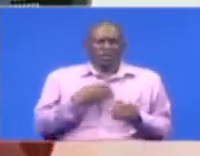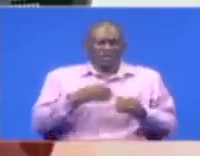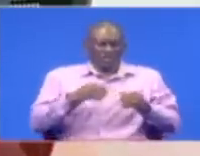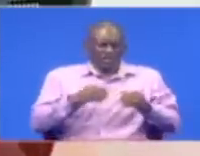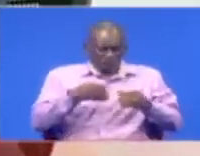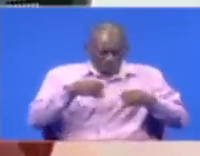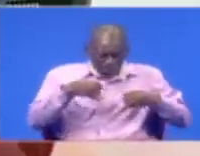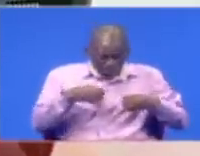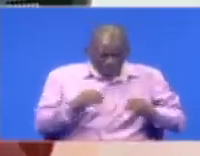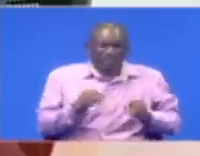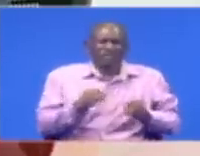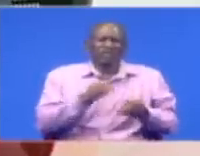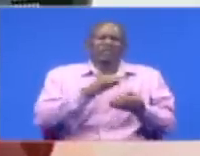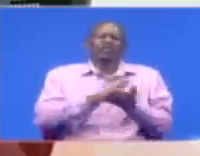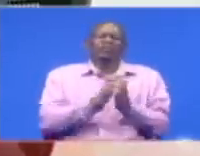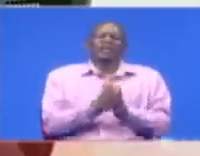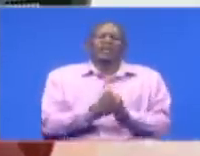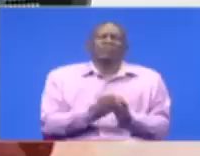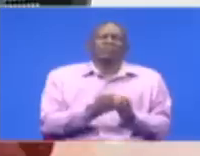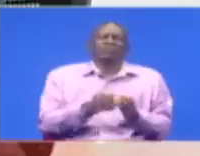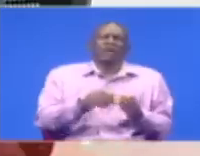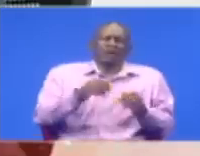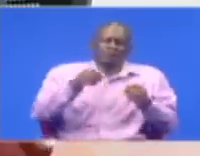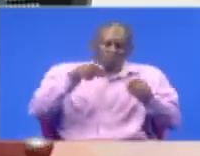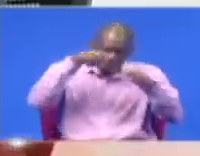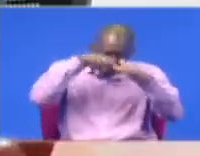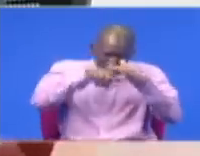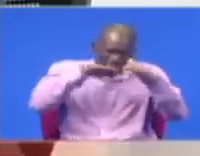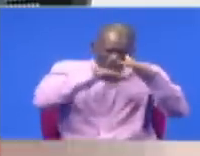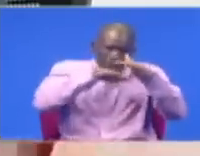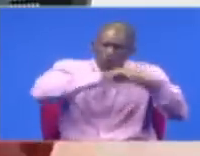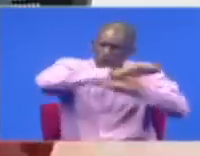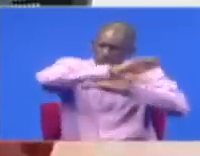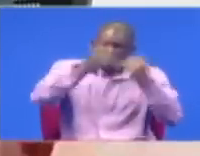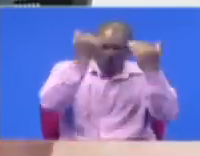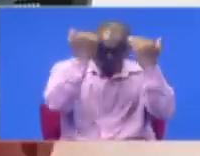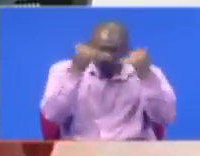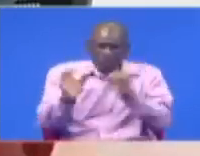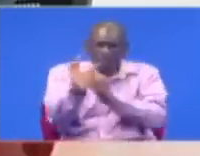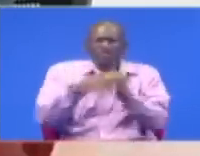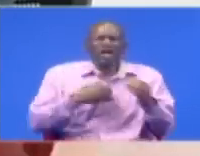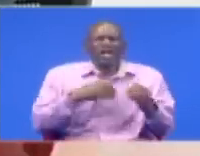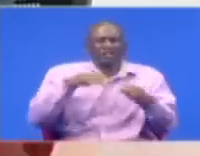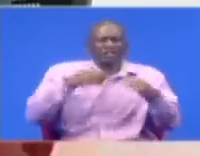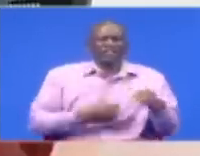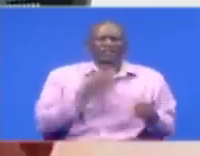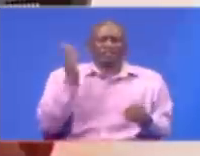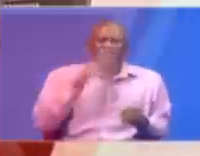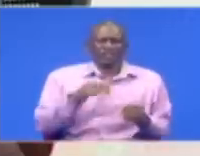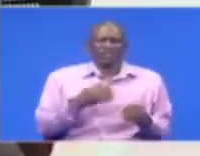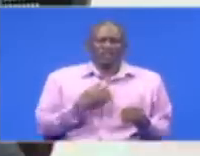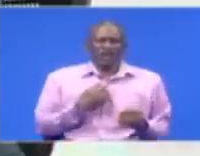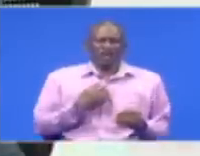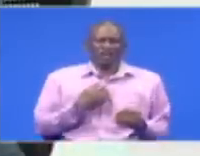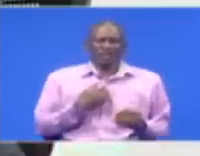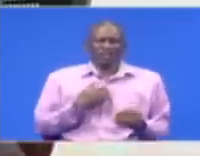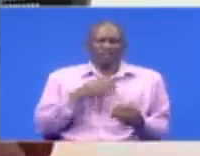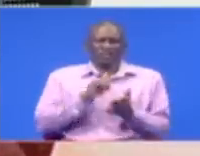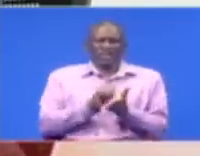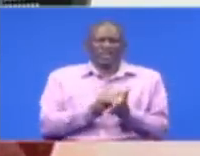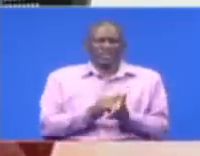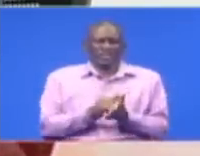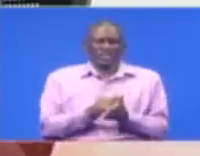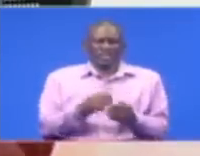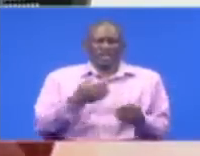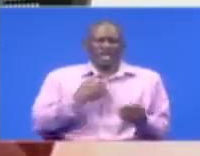the High Court, Magistrates Court. I've been to all the courts in this republic. I have that eye